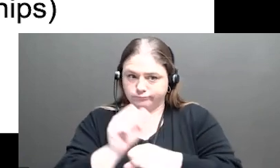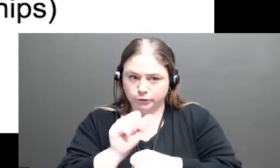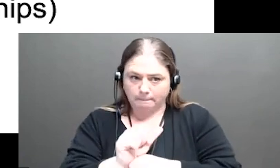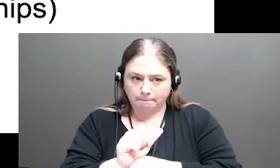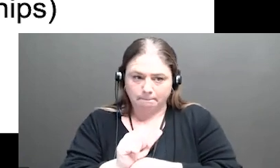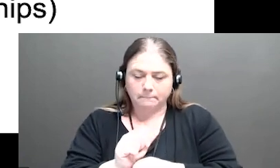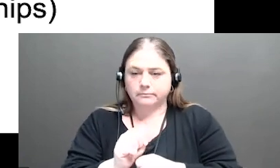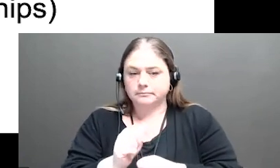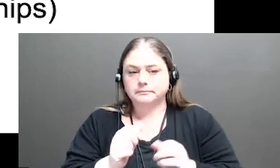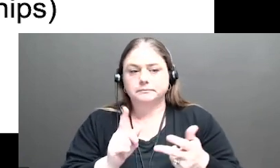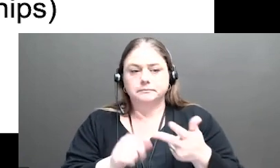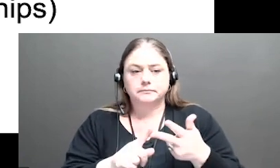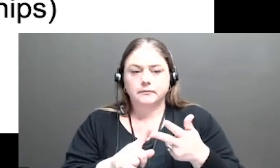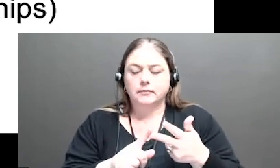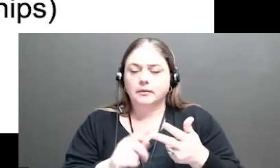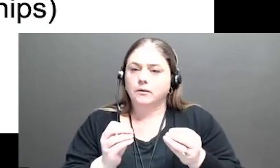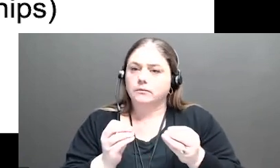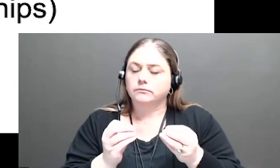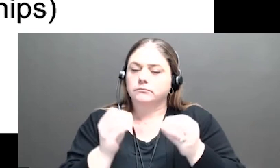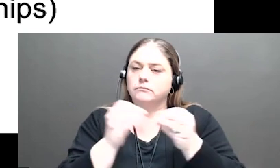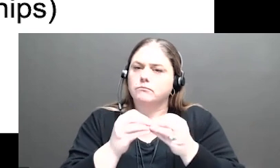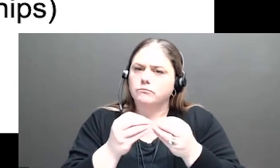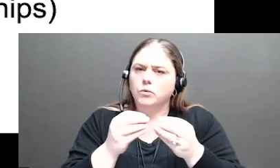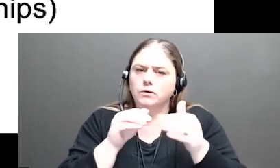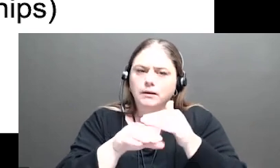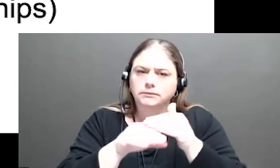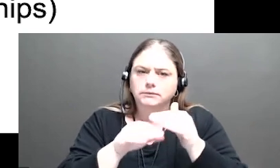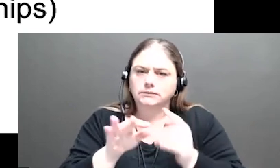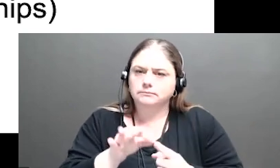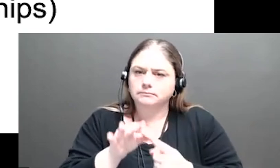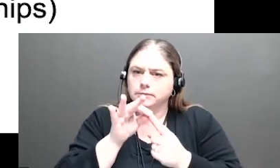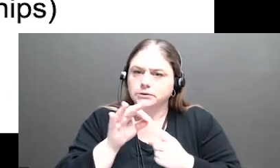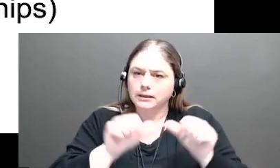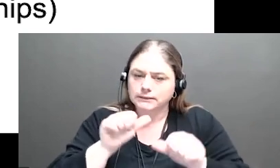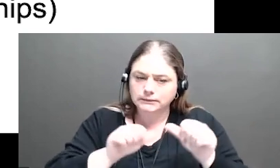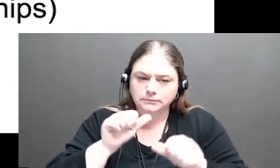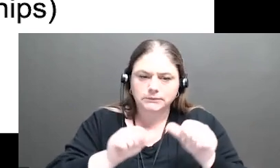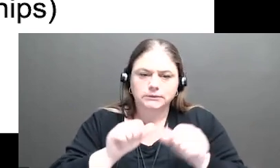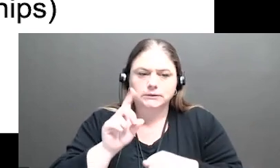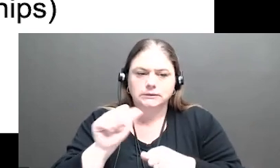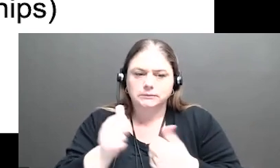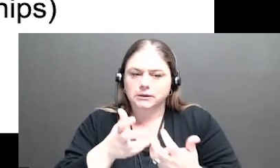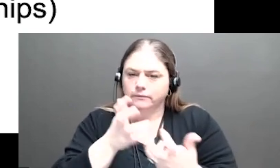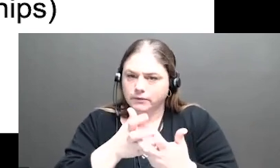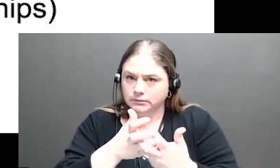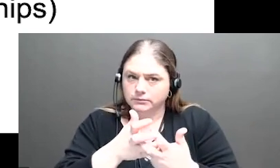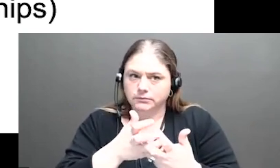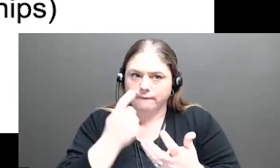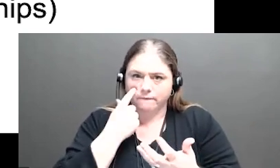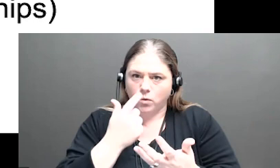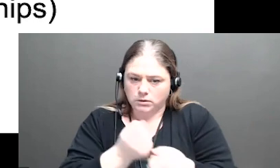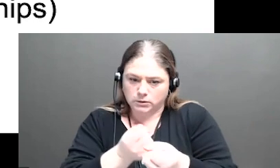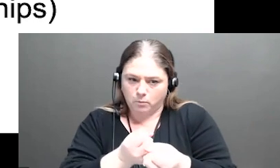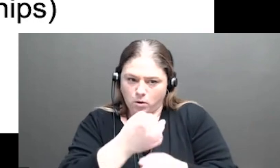Thirdly, there needs to be easier access to specialized assessment and disability accommodation funding needed to transition between school to